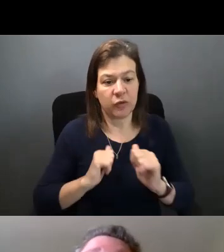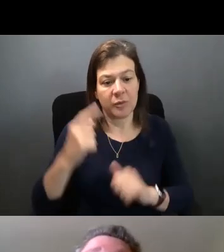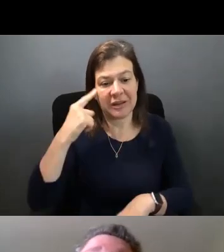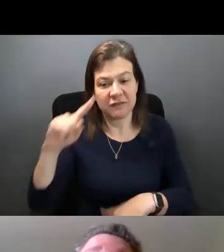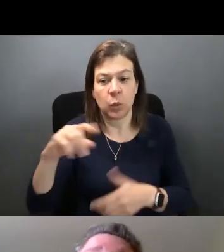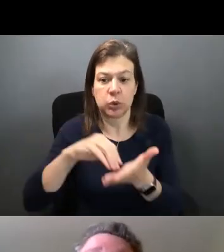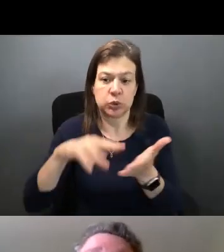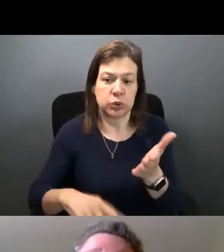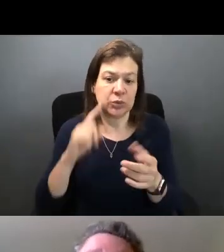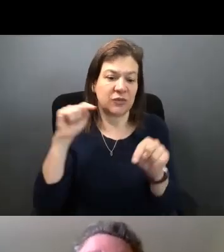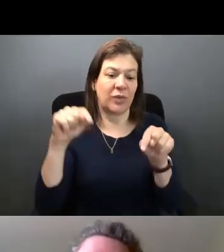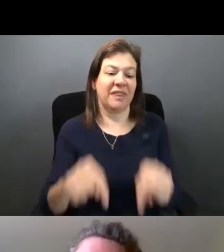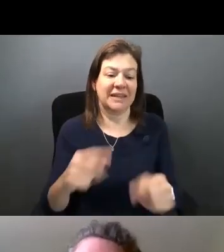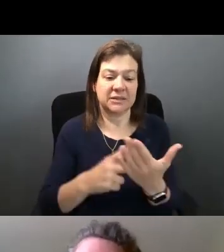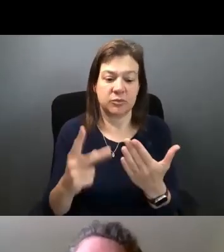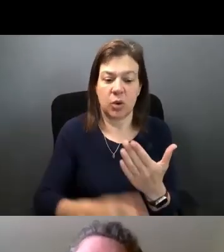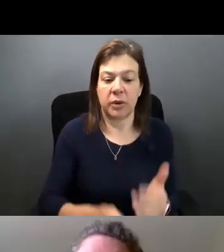for this particular program.